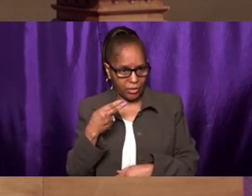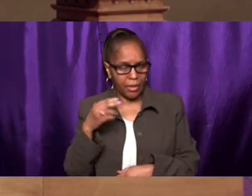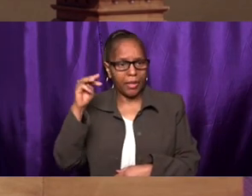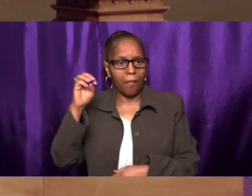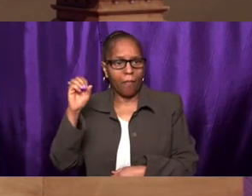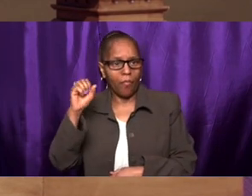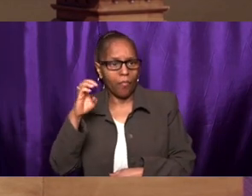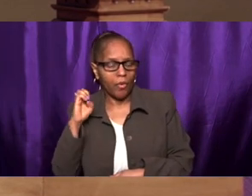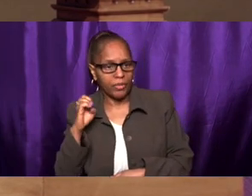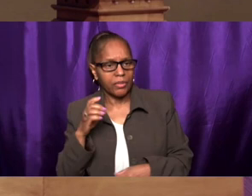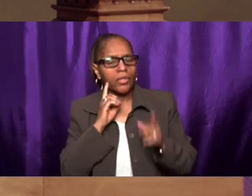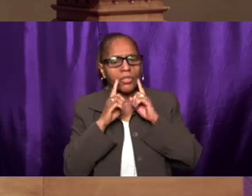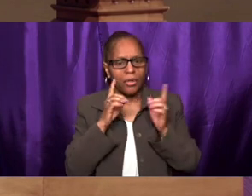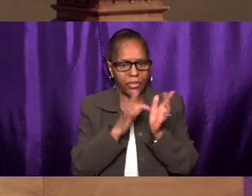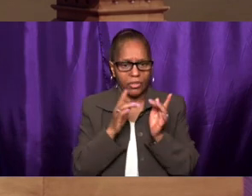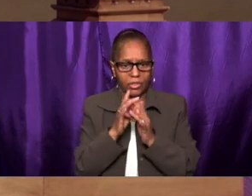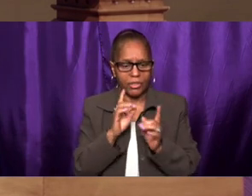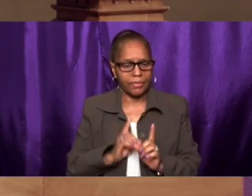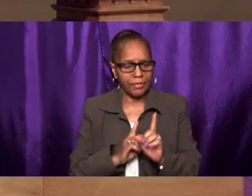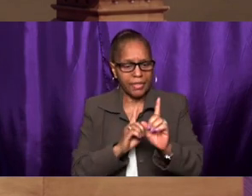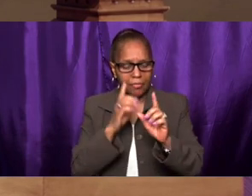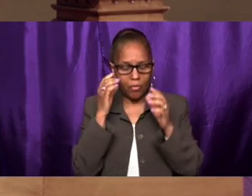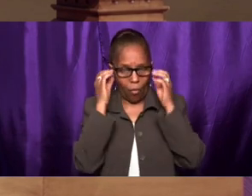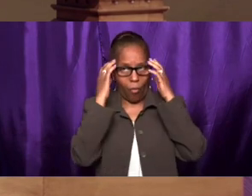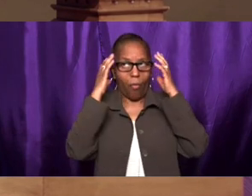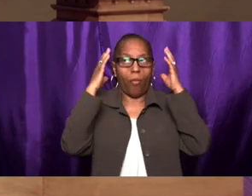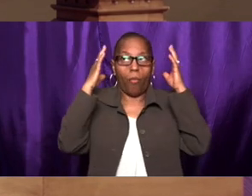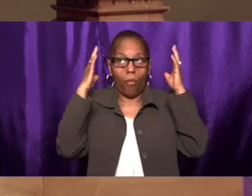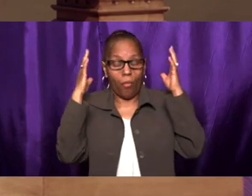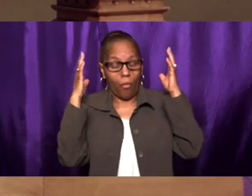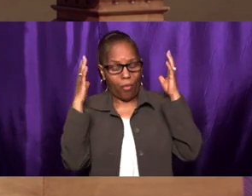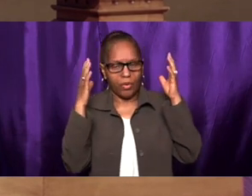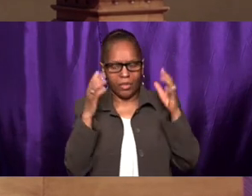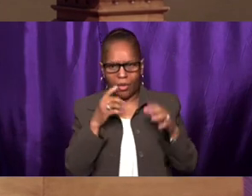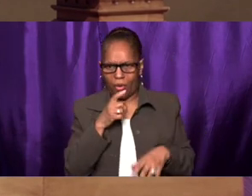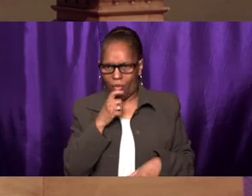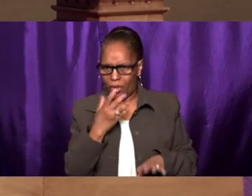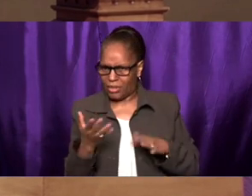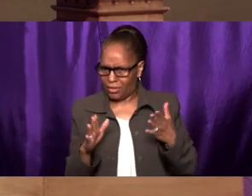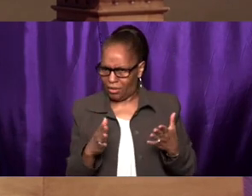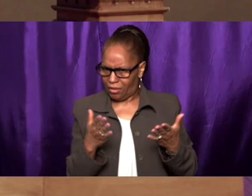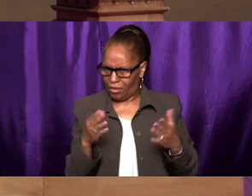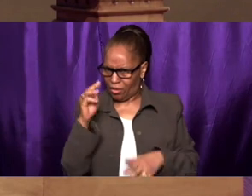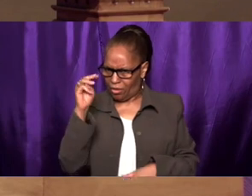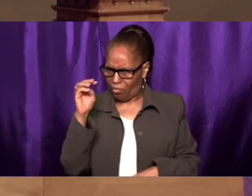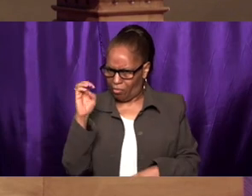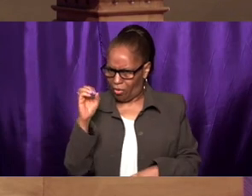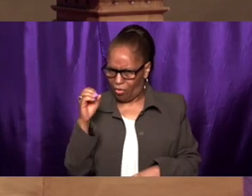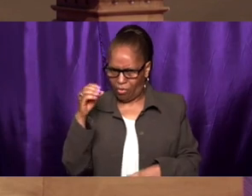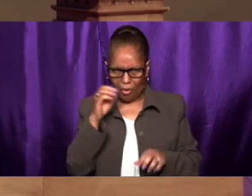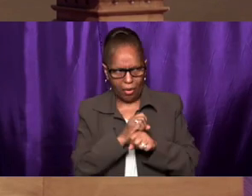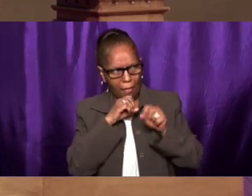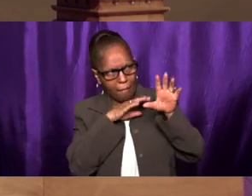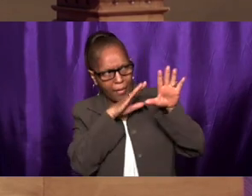Jesus. The disciples' minds were blown, daughter. Moses was dead, but now here go Mo up on the Mount of